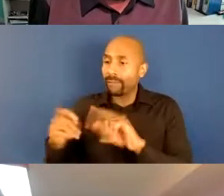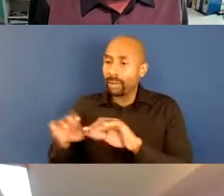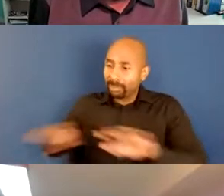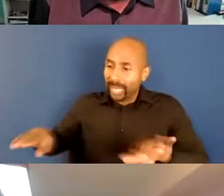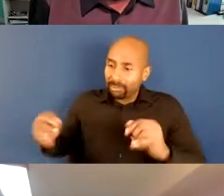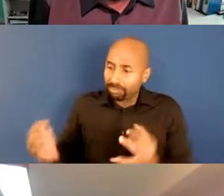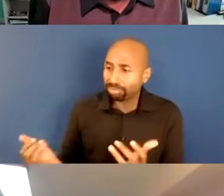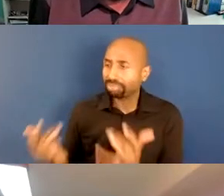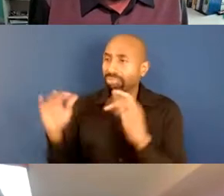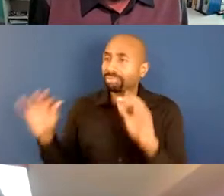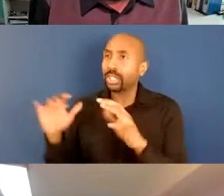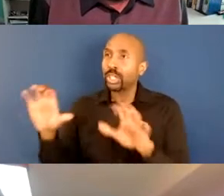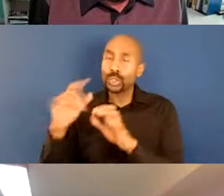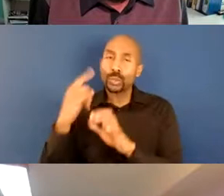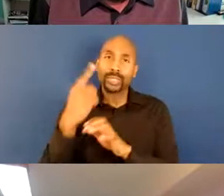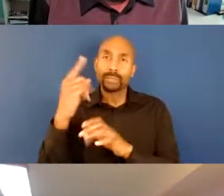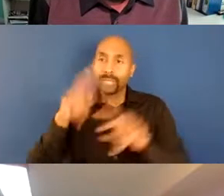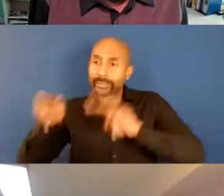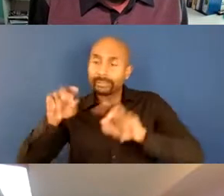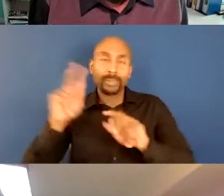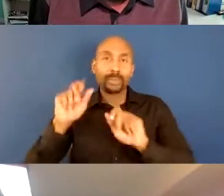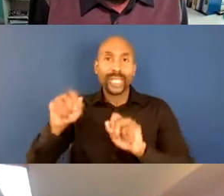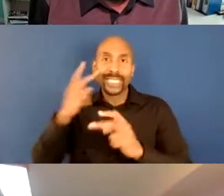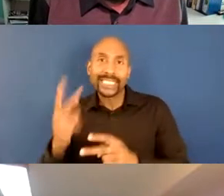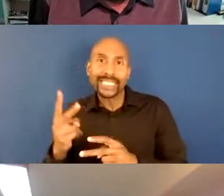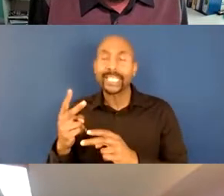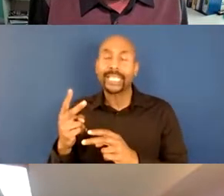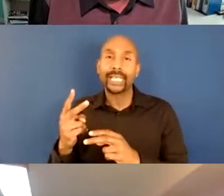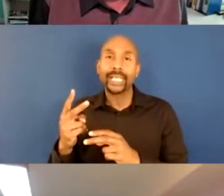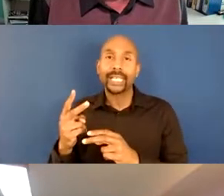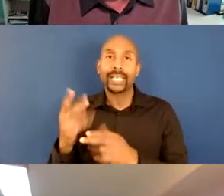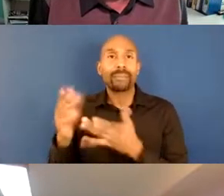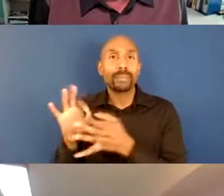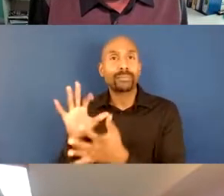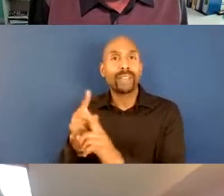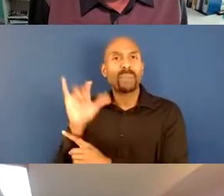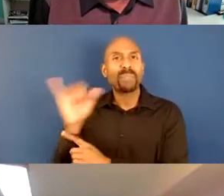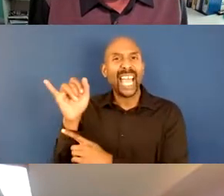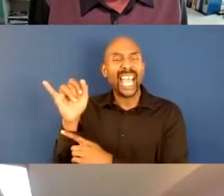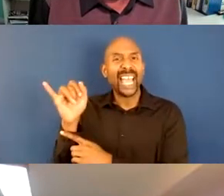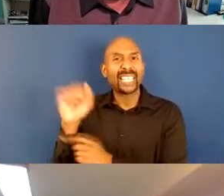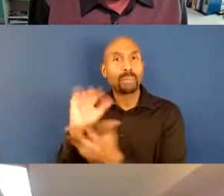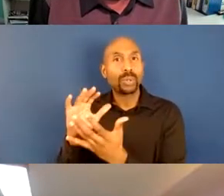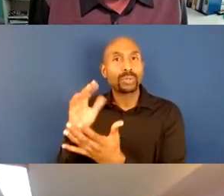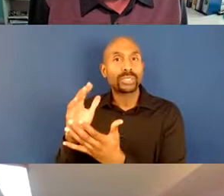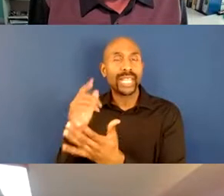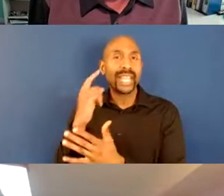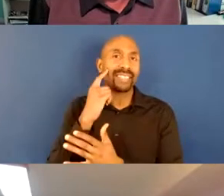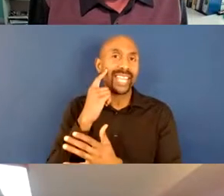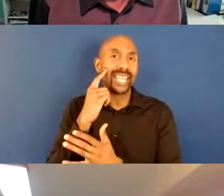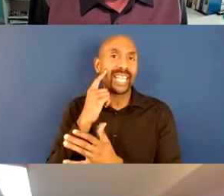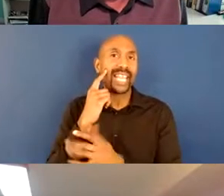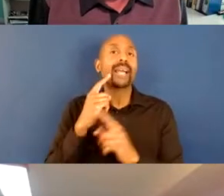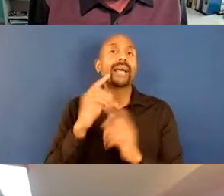is observable with the naked eye. I say so because the activism dimension of your